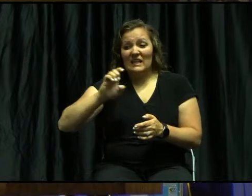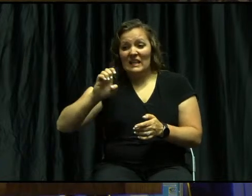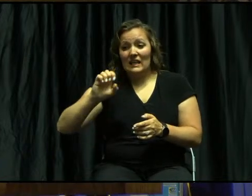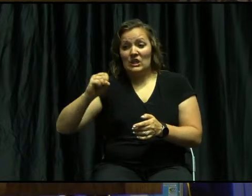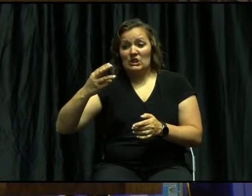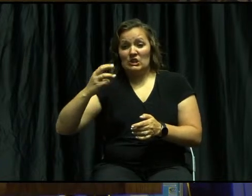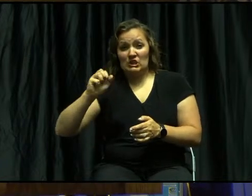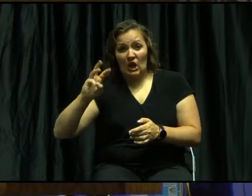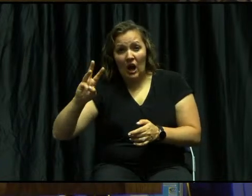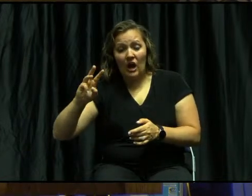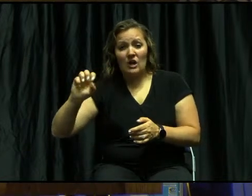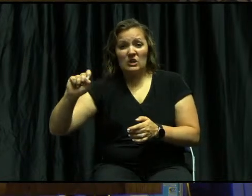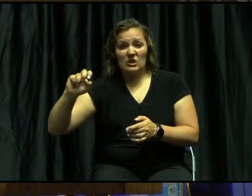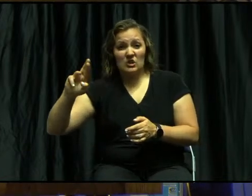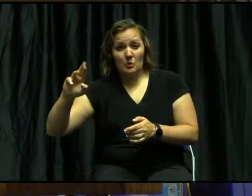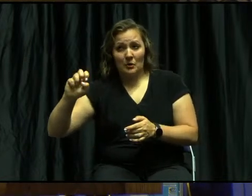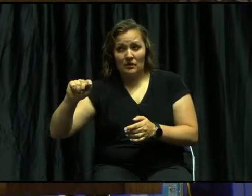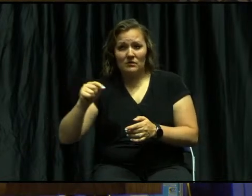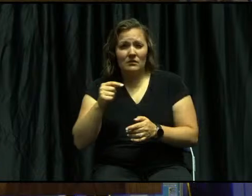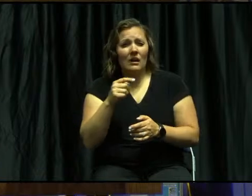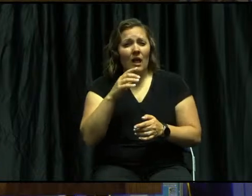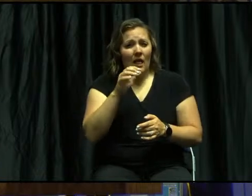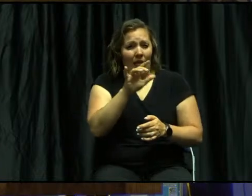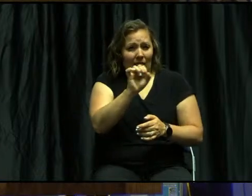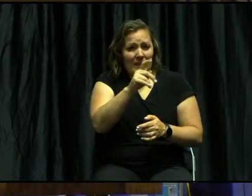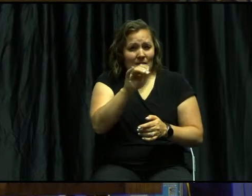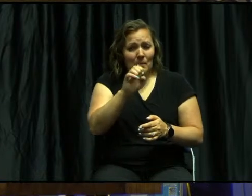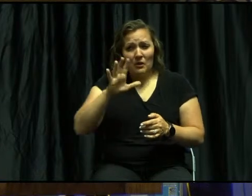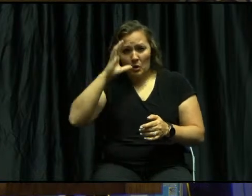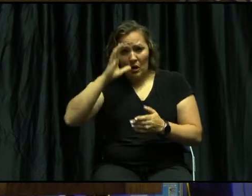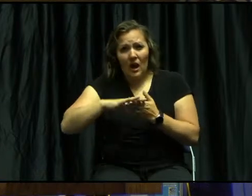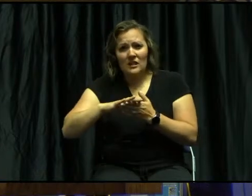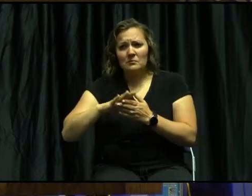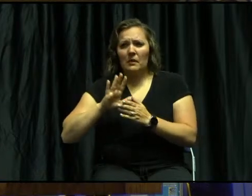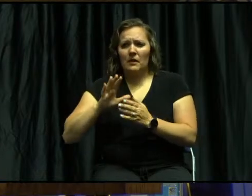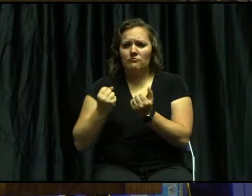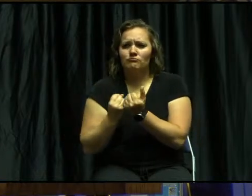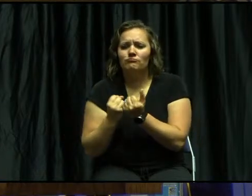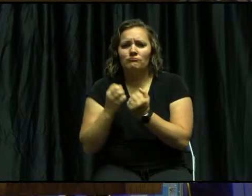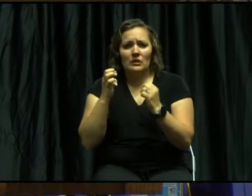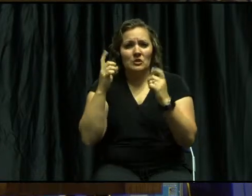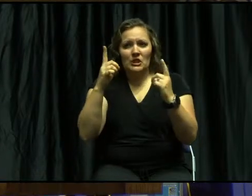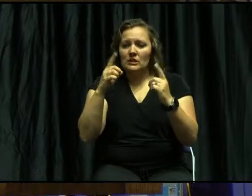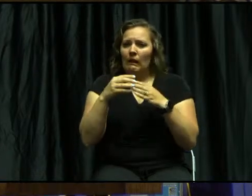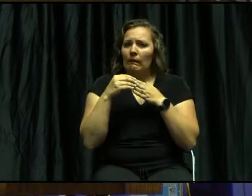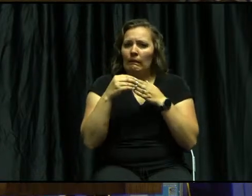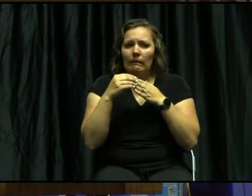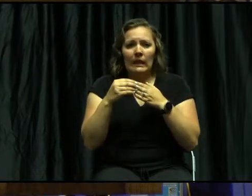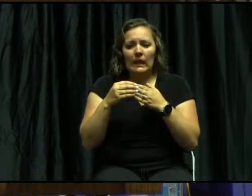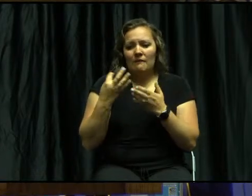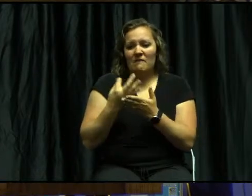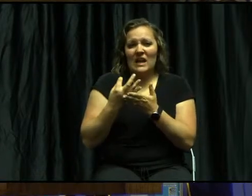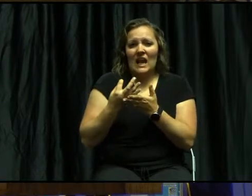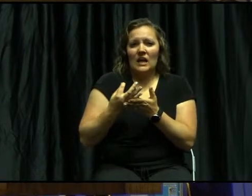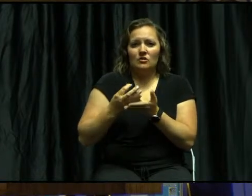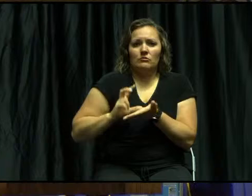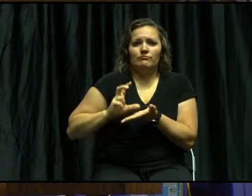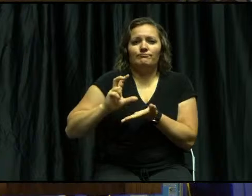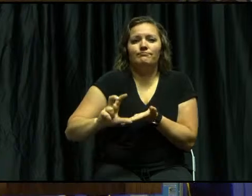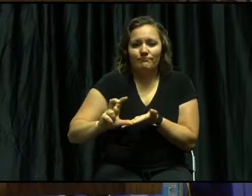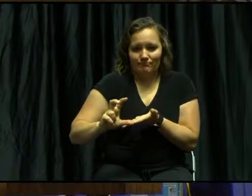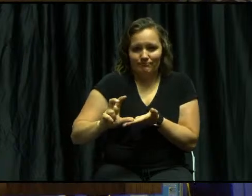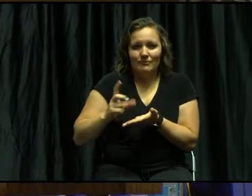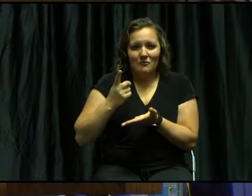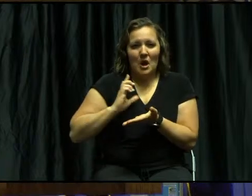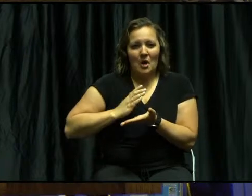husband Donnell, and their Stewart Education Foundation are the leading philanthropic benefactors of our university. The Stewart Bell